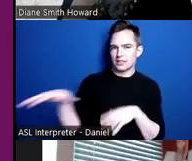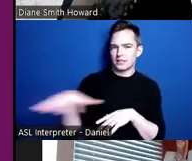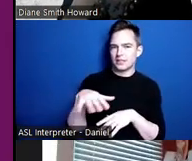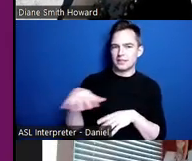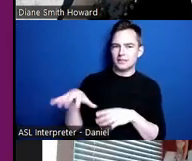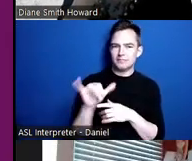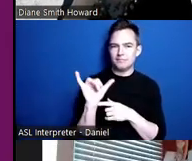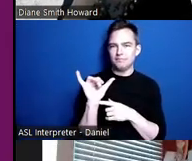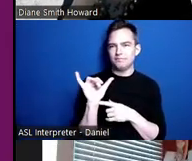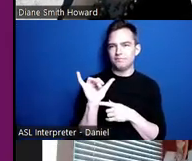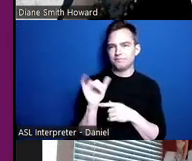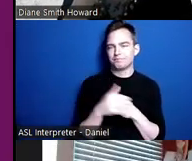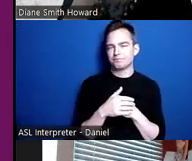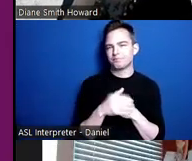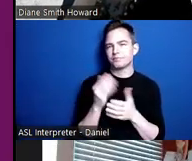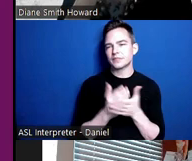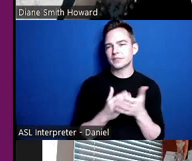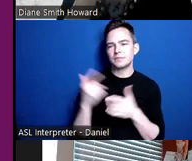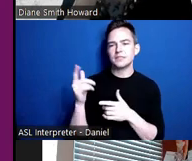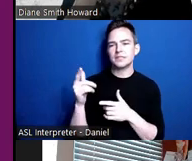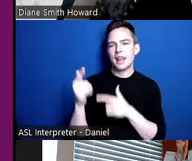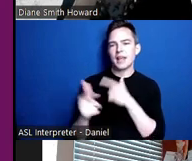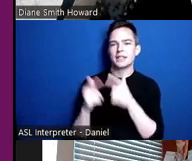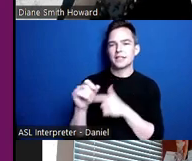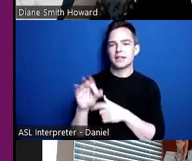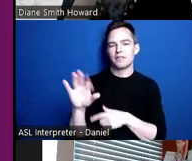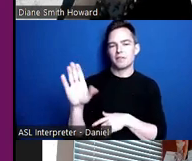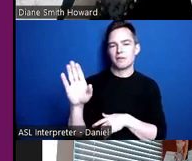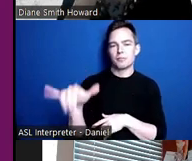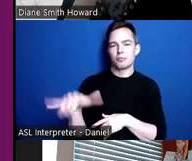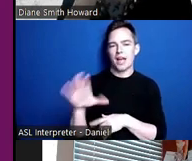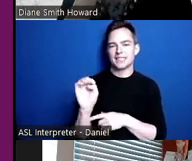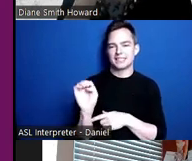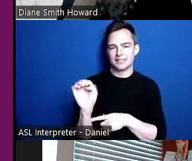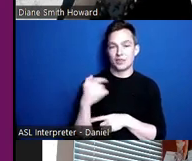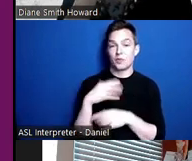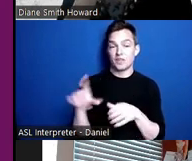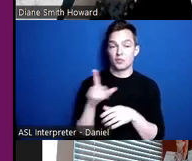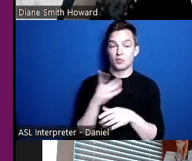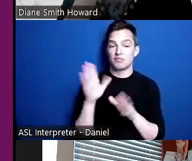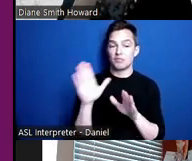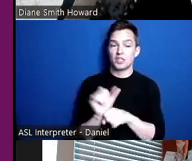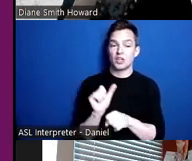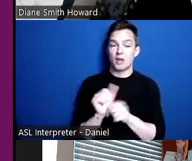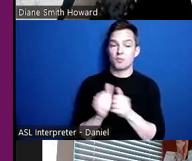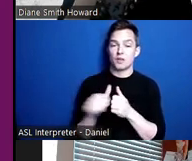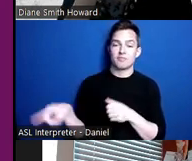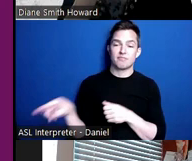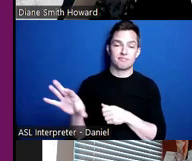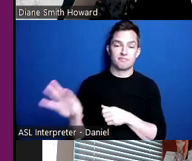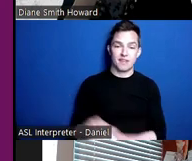And some of the legacy of Bryce, I think we've done a great job with. So